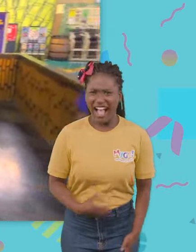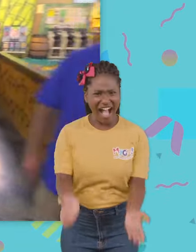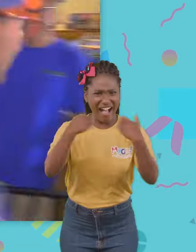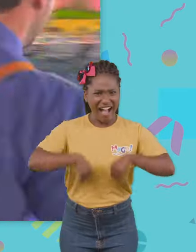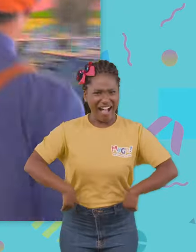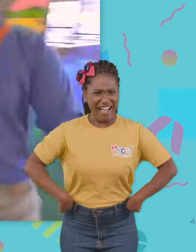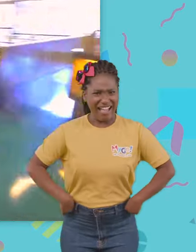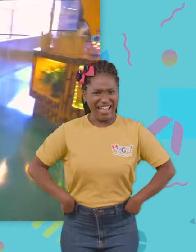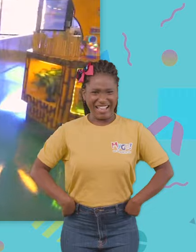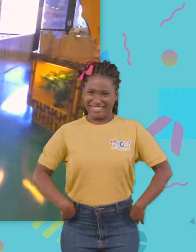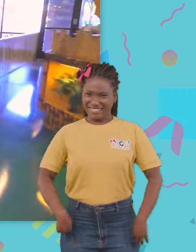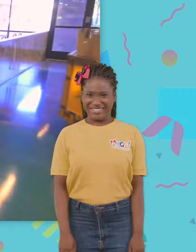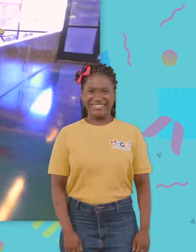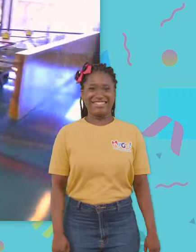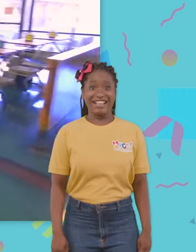Let's go.